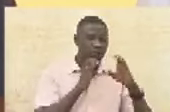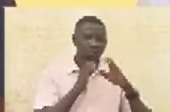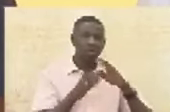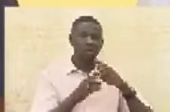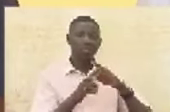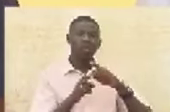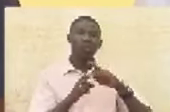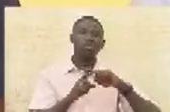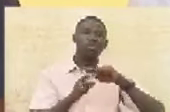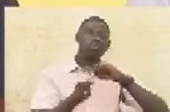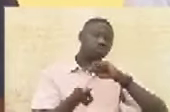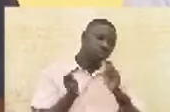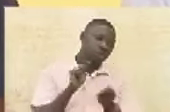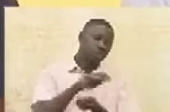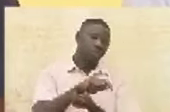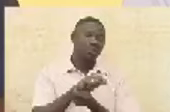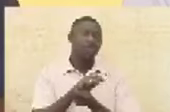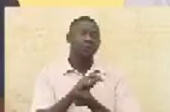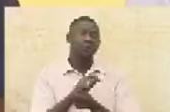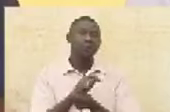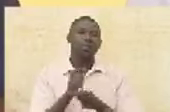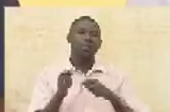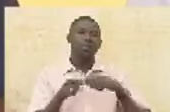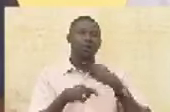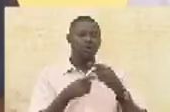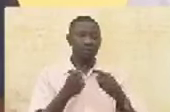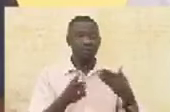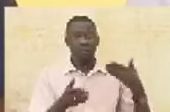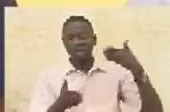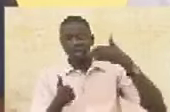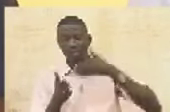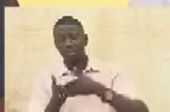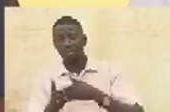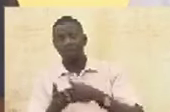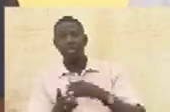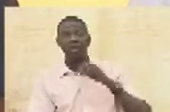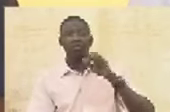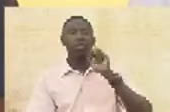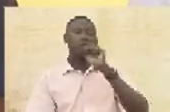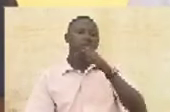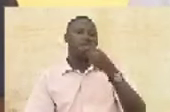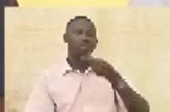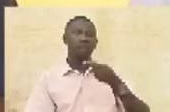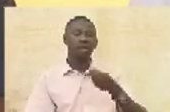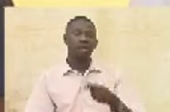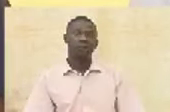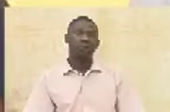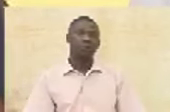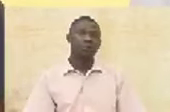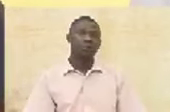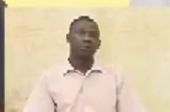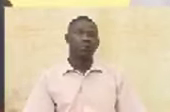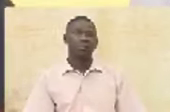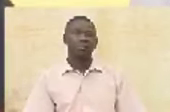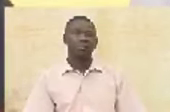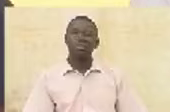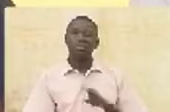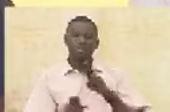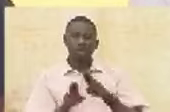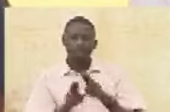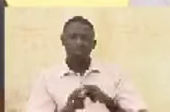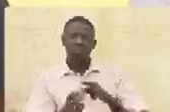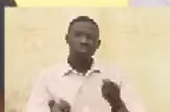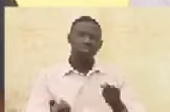visit to Sintet and how they were perceived? During inata Sintet sato kono foku yeki baro men soro anite kabina sato kono foku nying alhalo nying